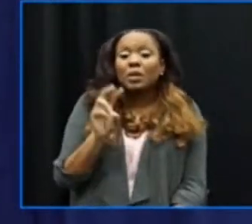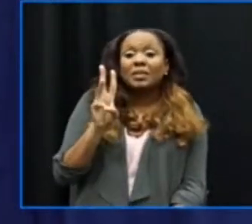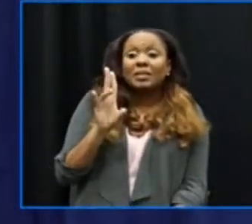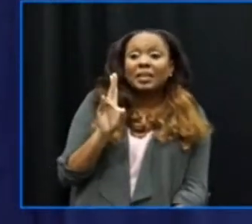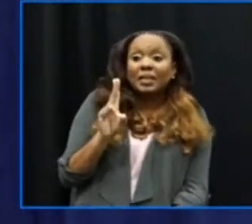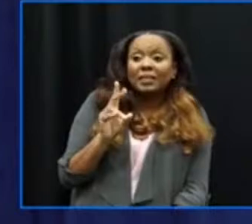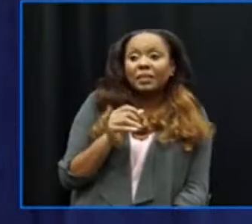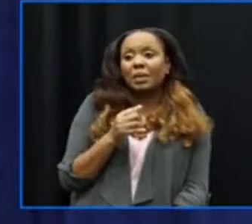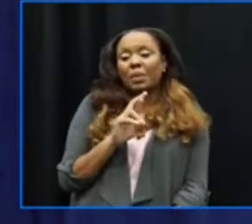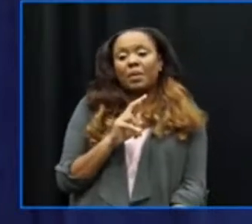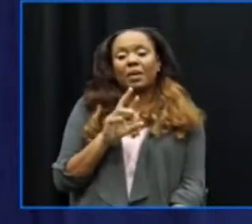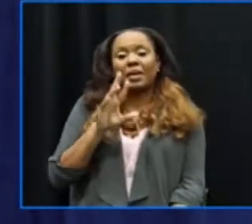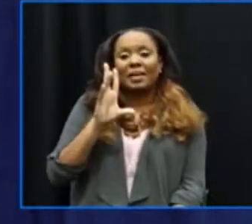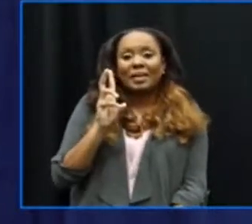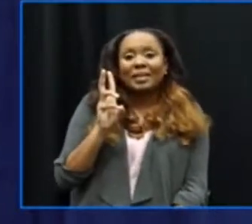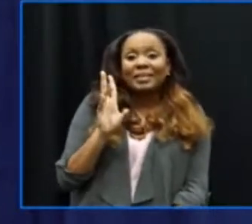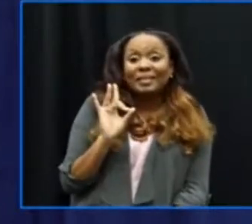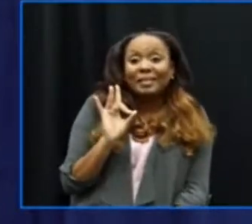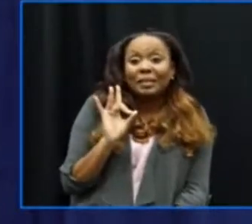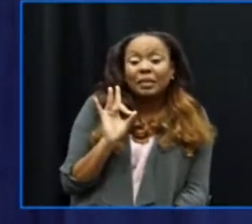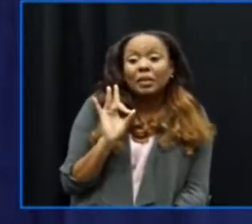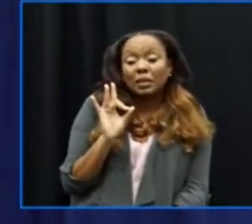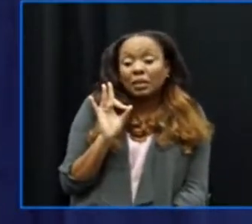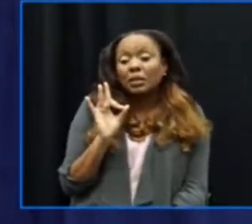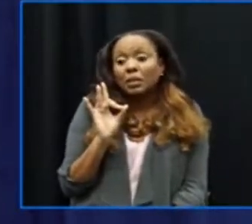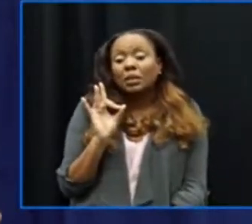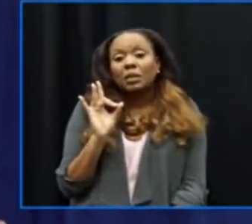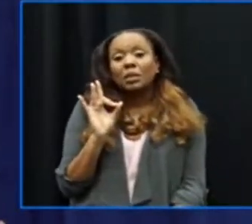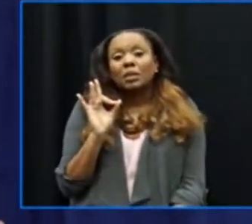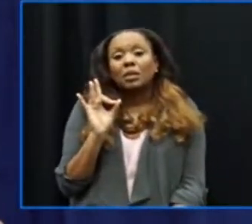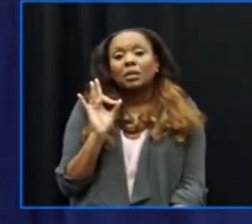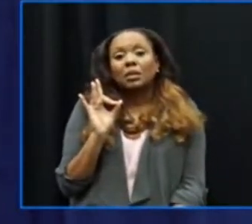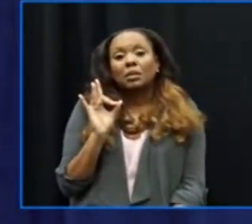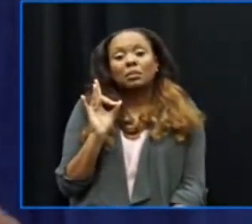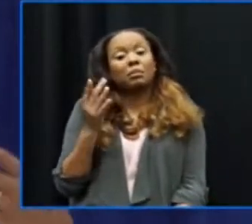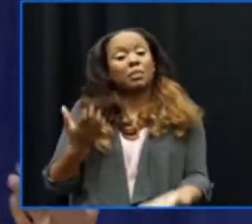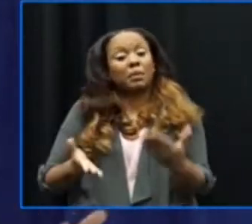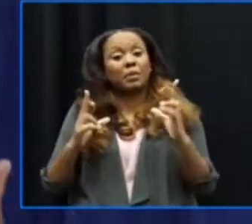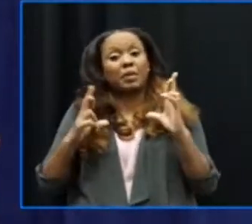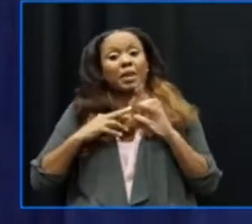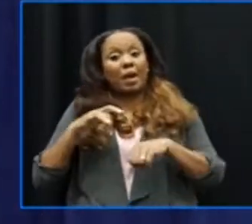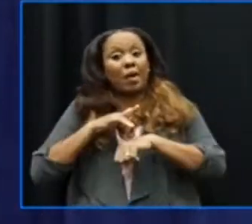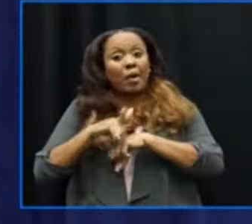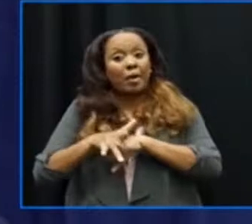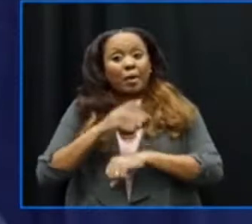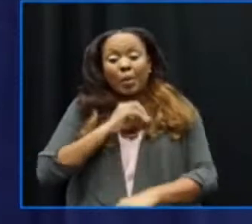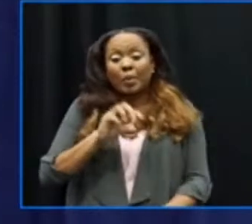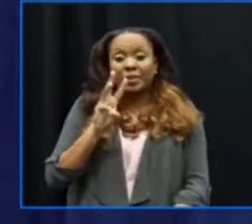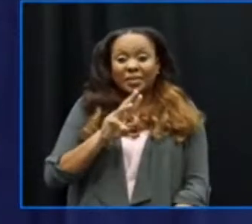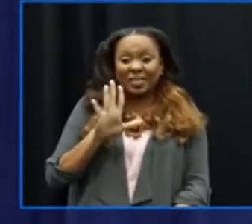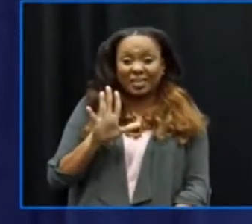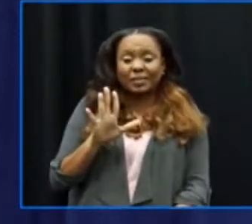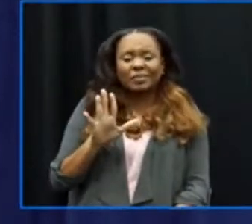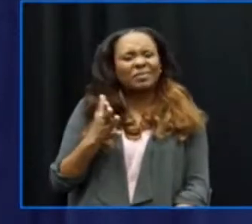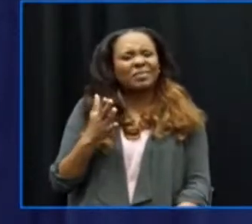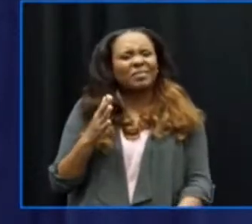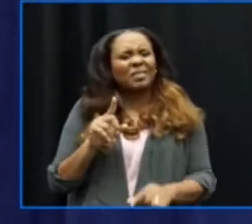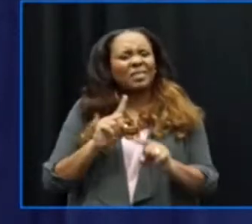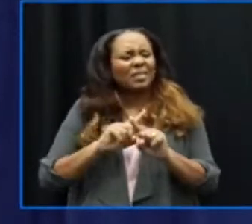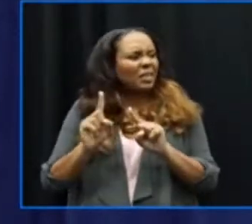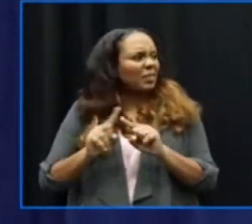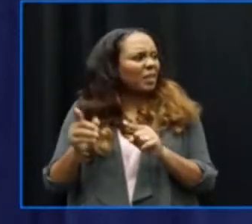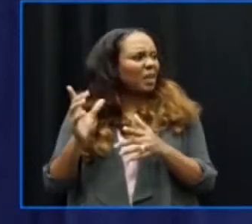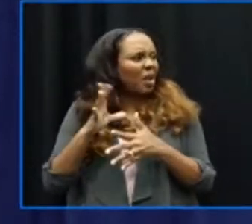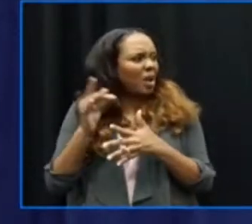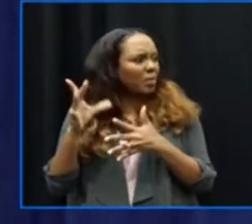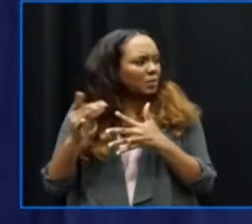Maybe we eliminate the age 60 opportunity and make the first age 65. Right? So there's some options within